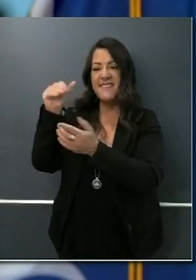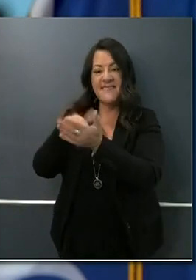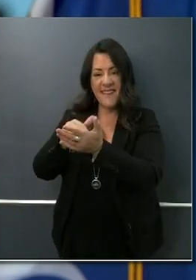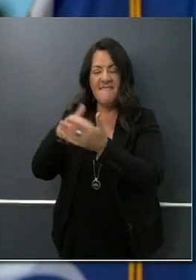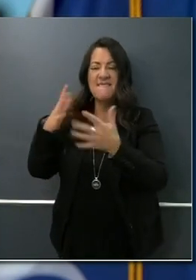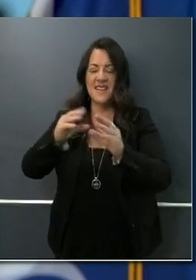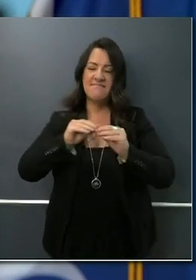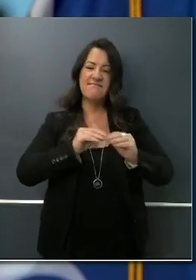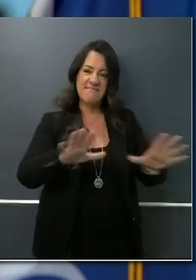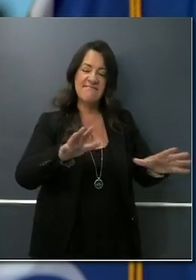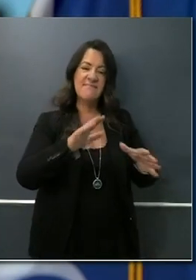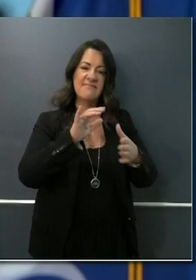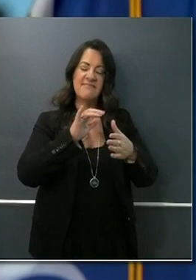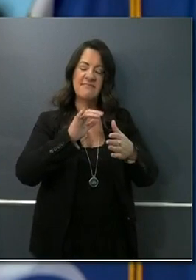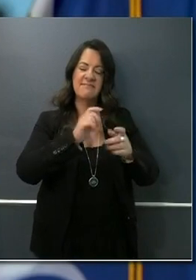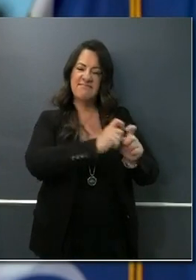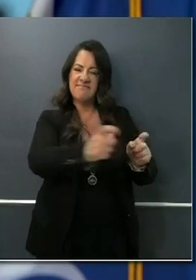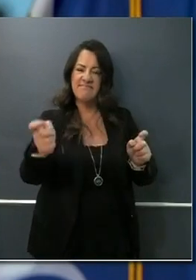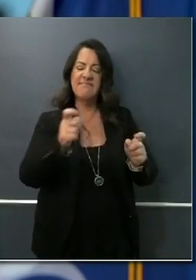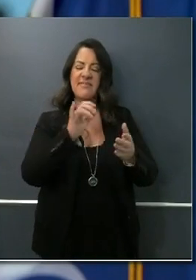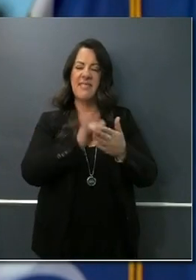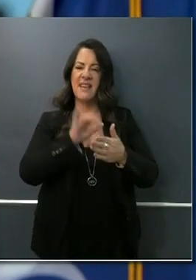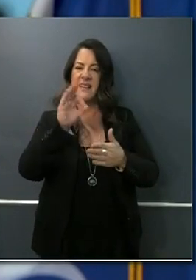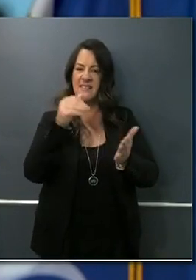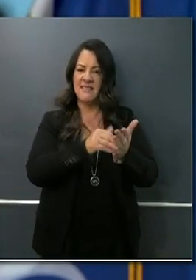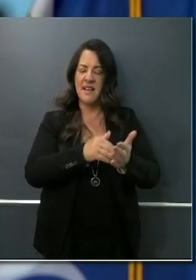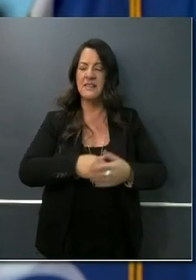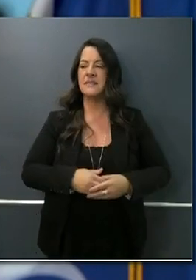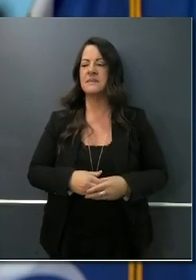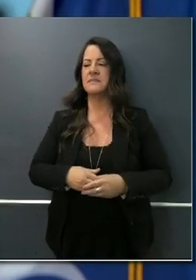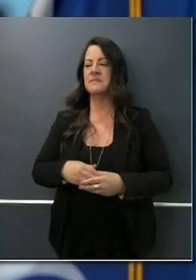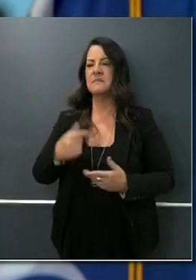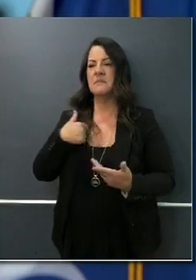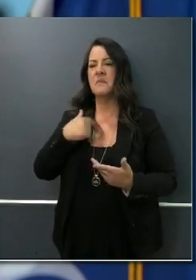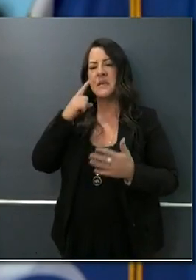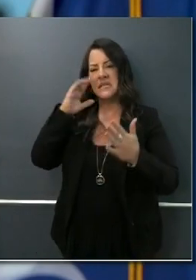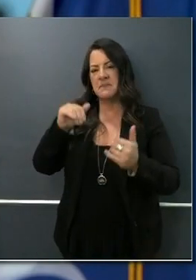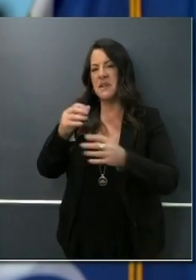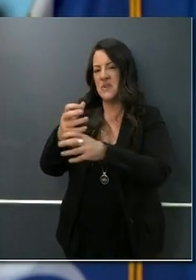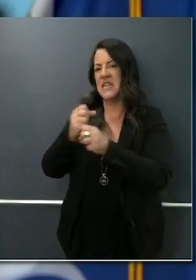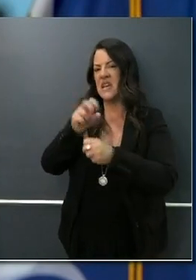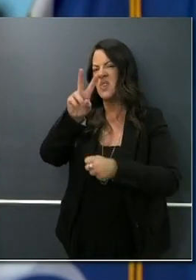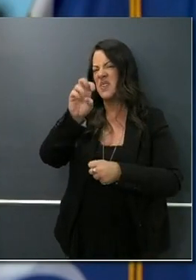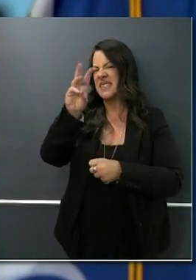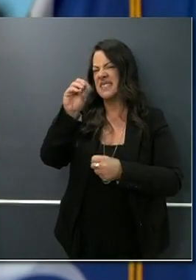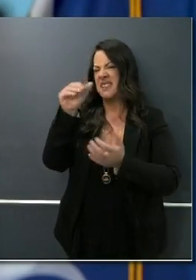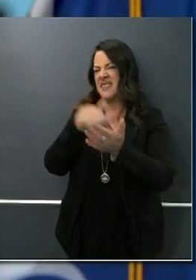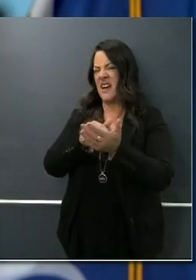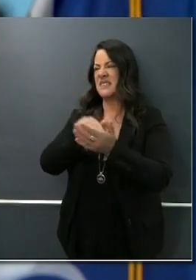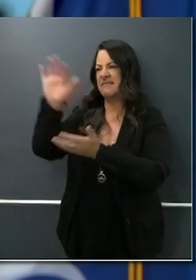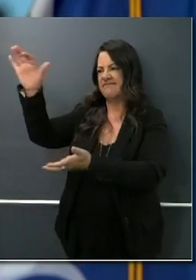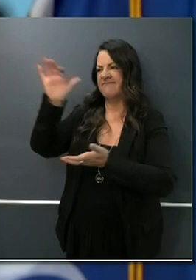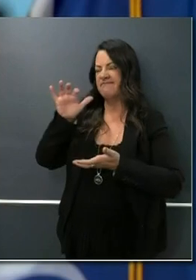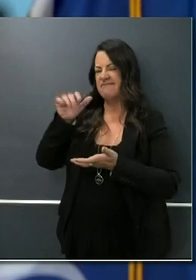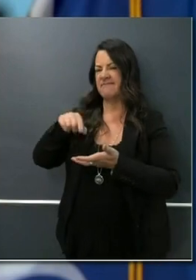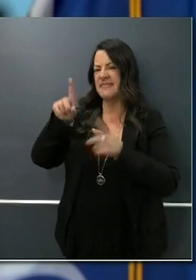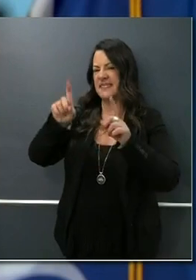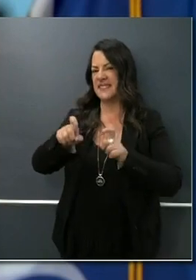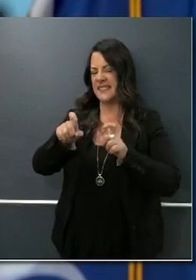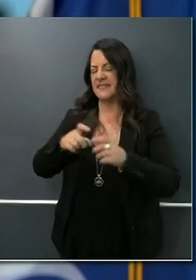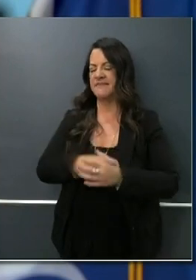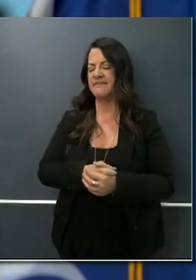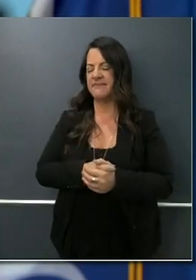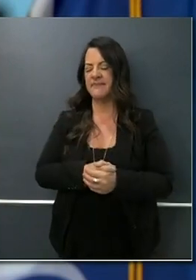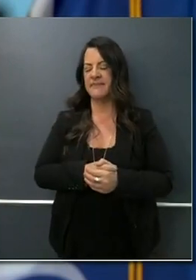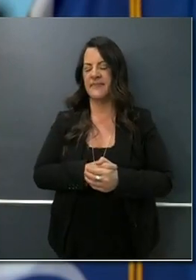to believe. It's Monday. That this week we won't receive 260,000. They're promising to make up for the 10.